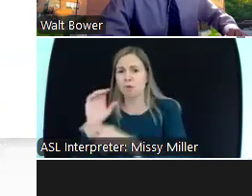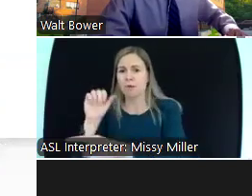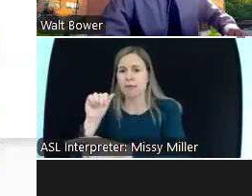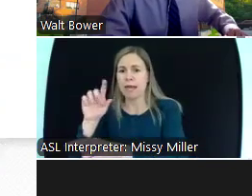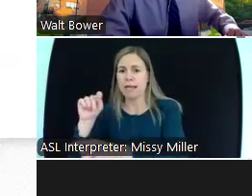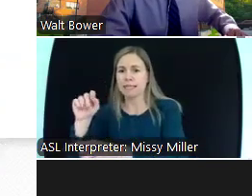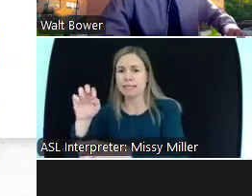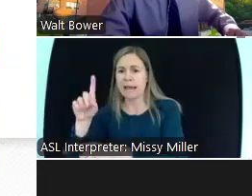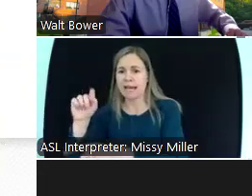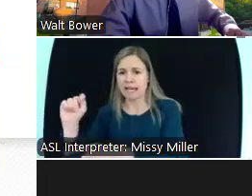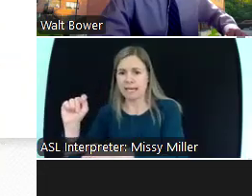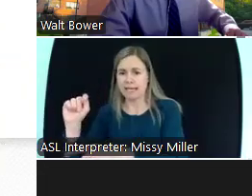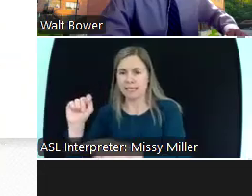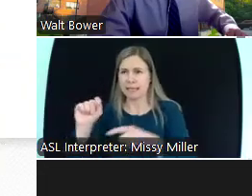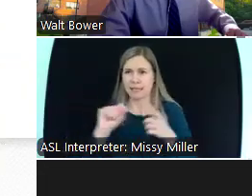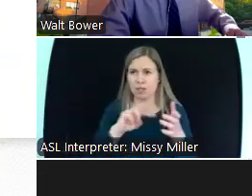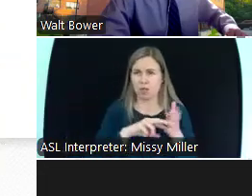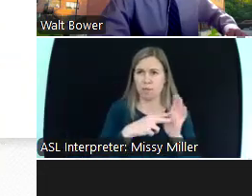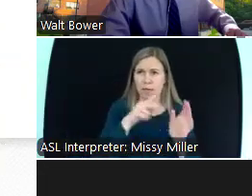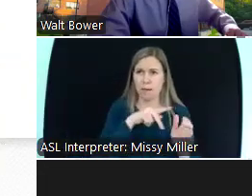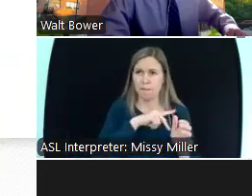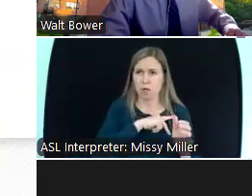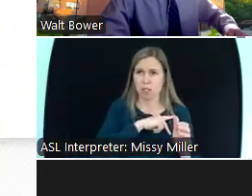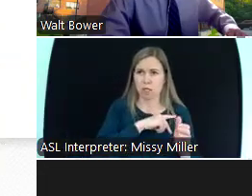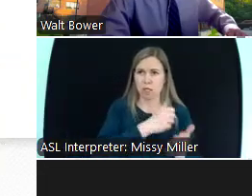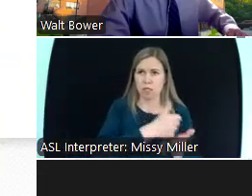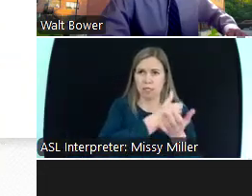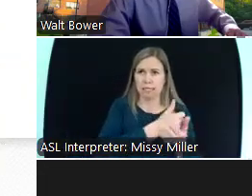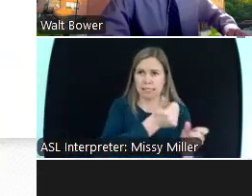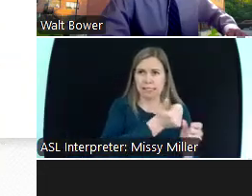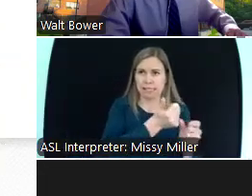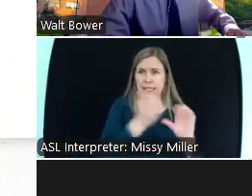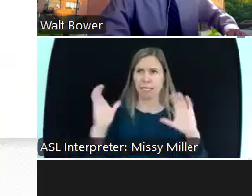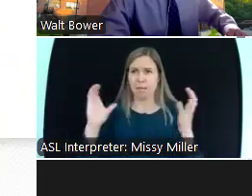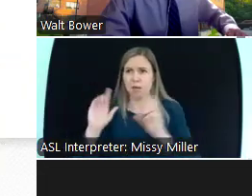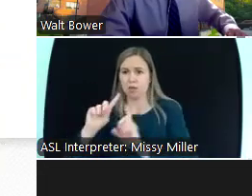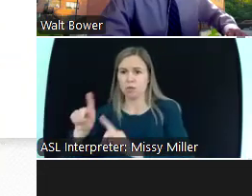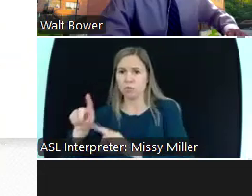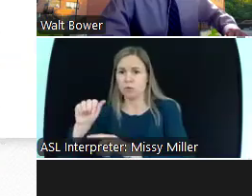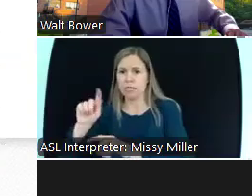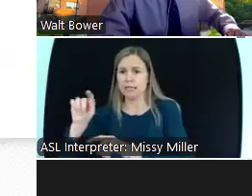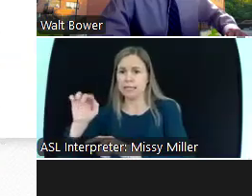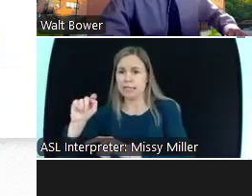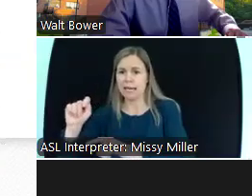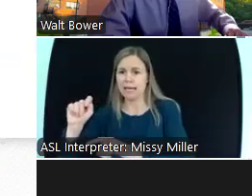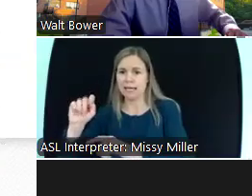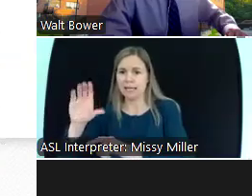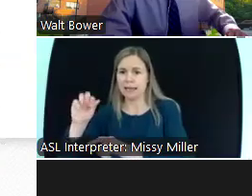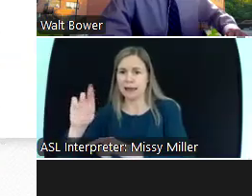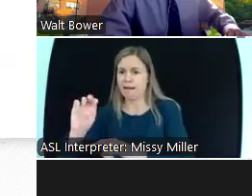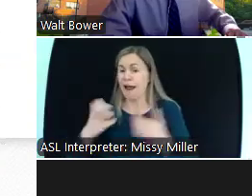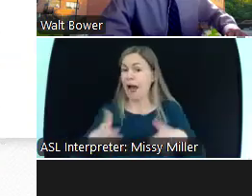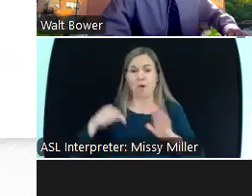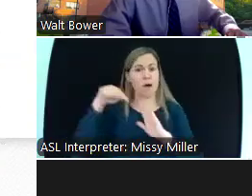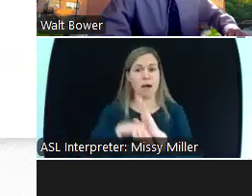So I'm assuming maybe personal assistance versus maybe attendant care. And I don't want to get into specifics on this call